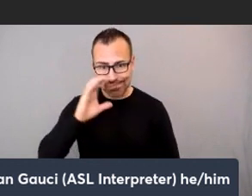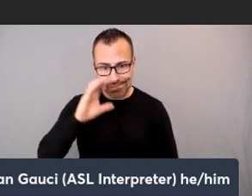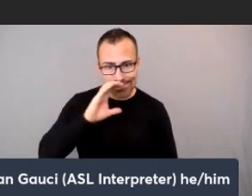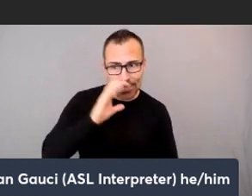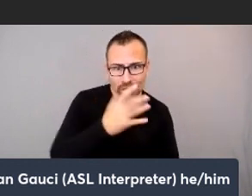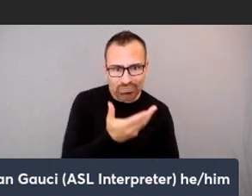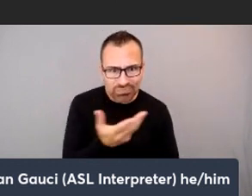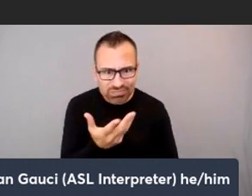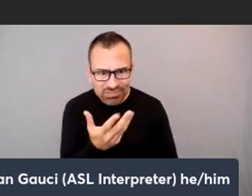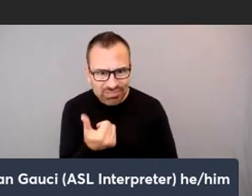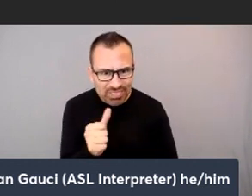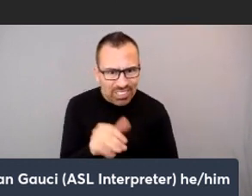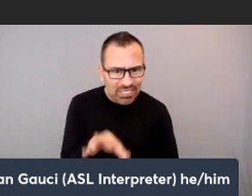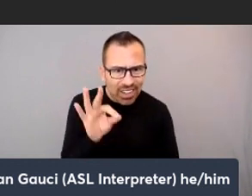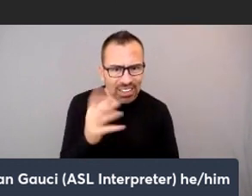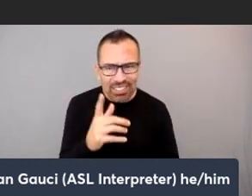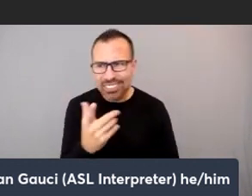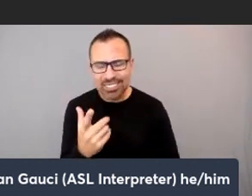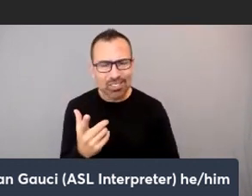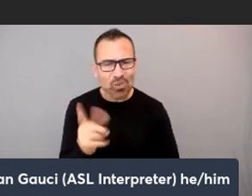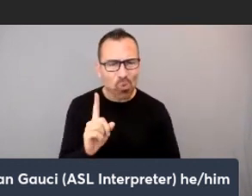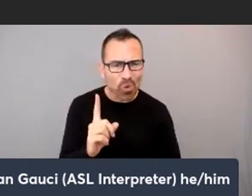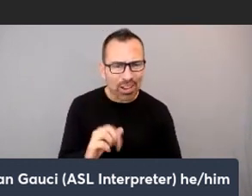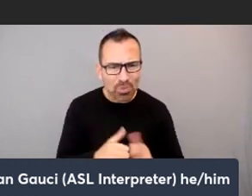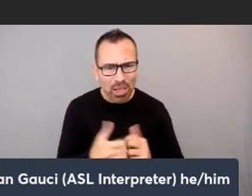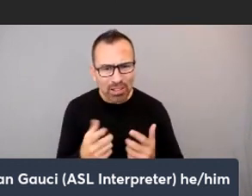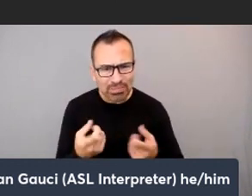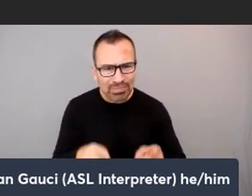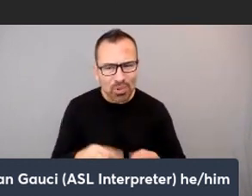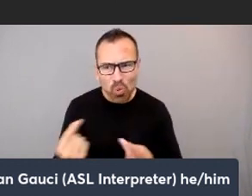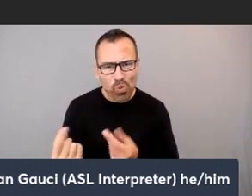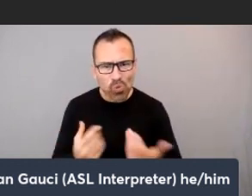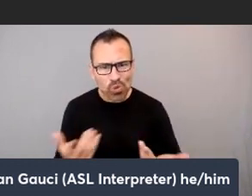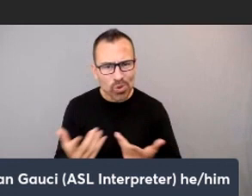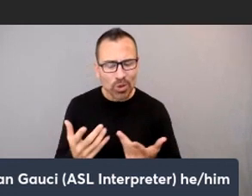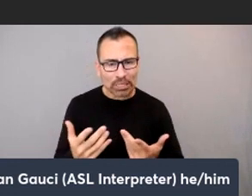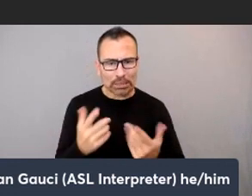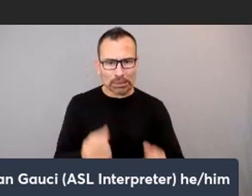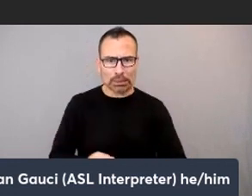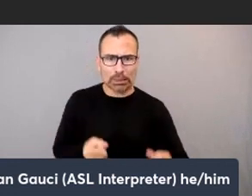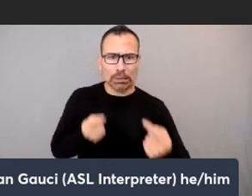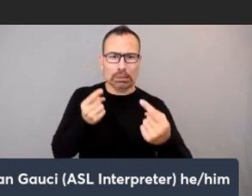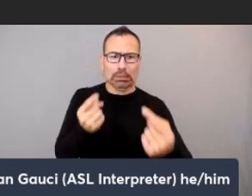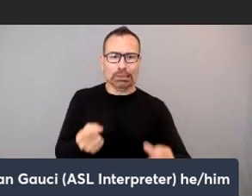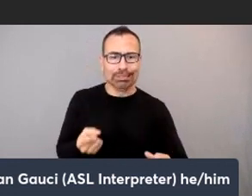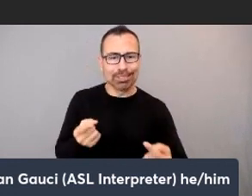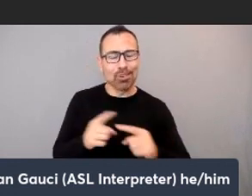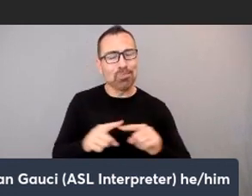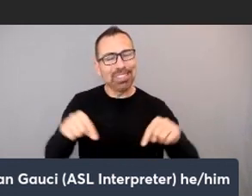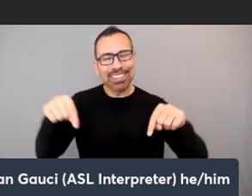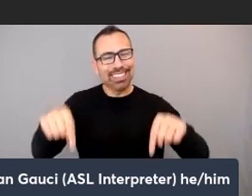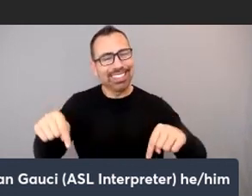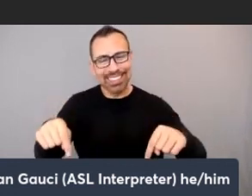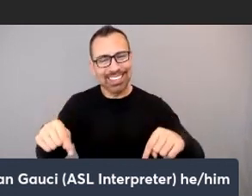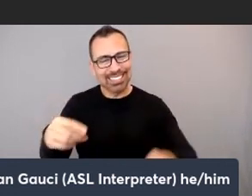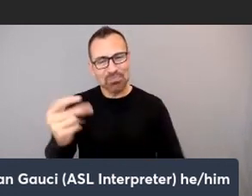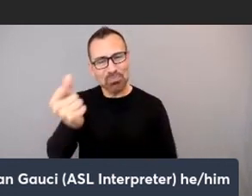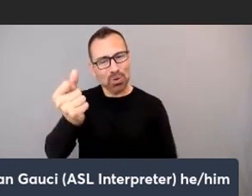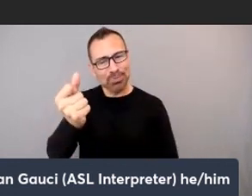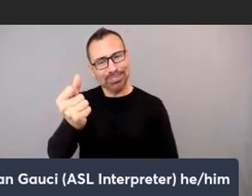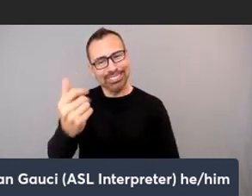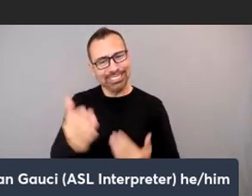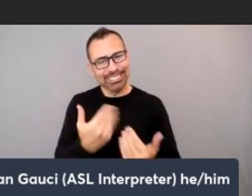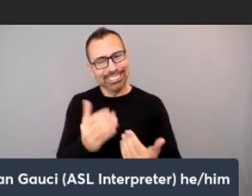about it. But we are making this a turnkey solution for you with Virtual Deliverability Manager, in that you